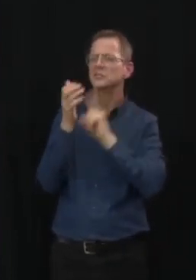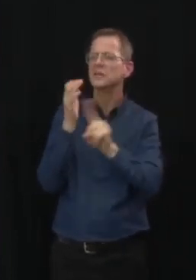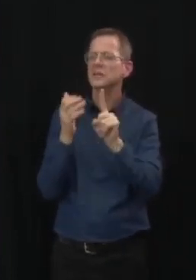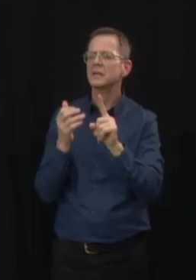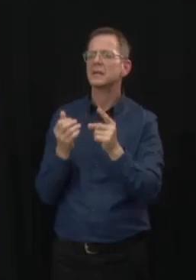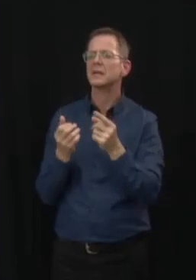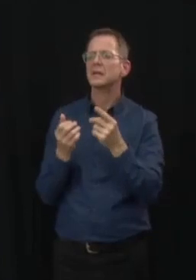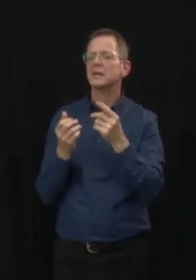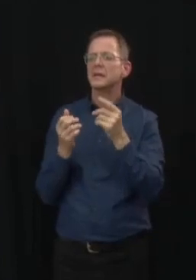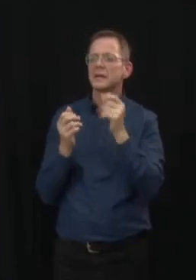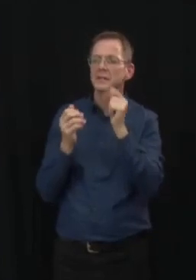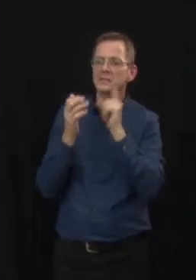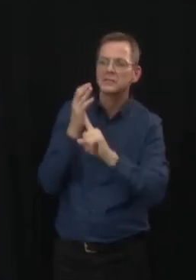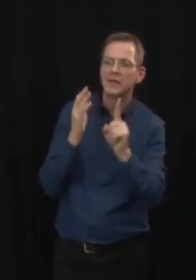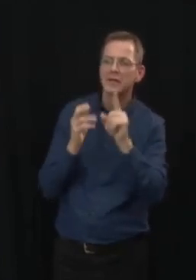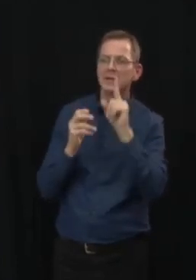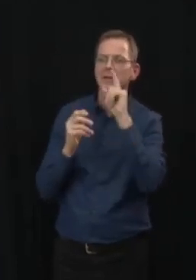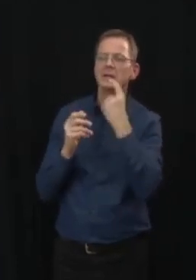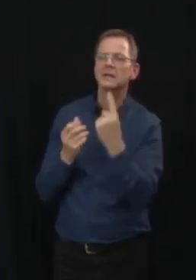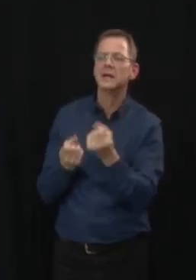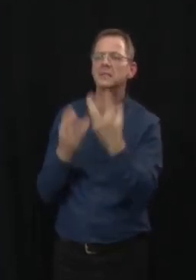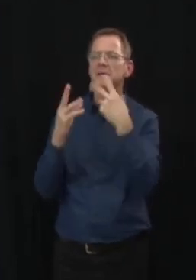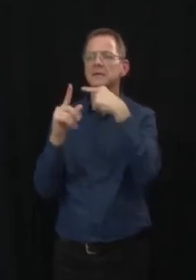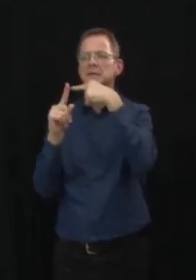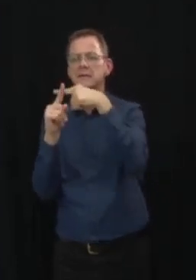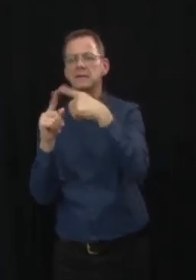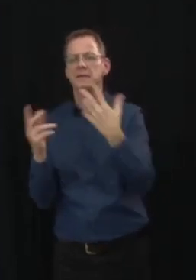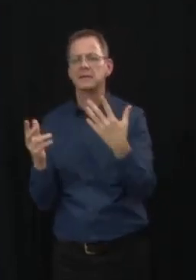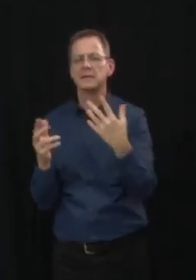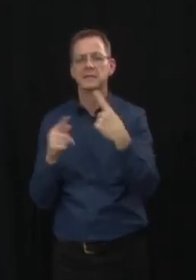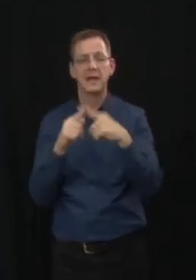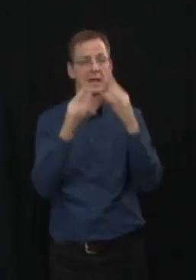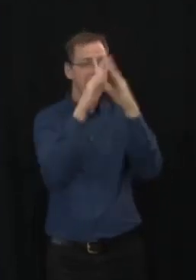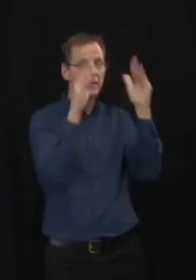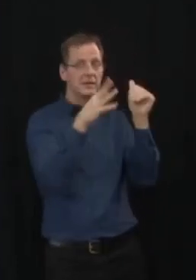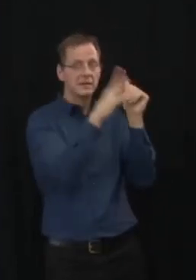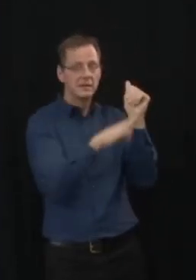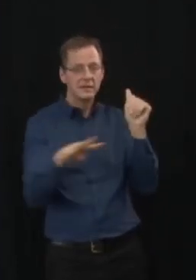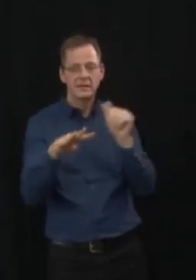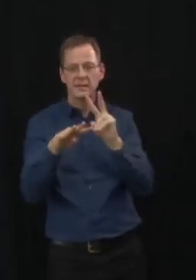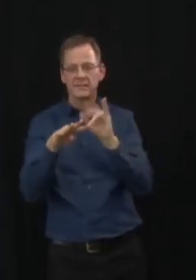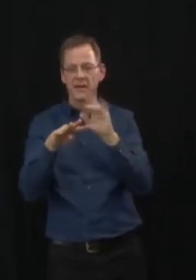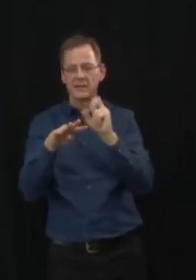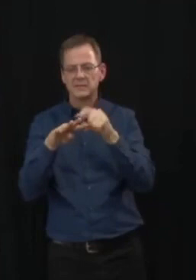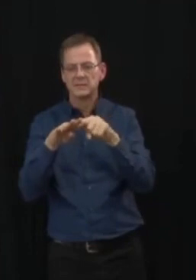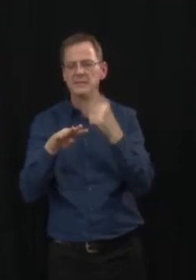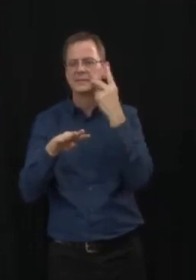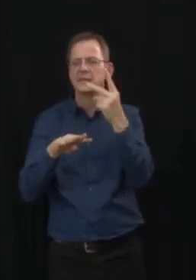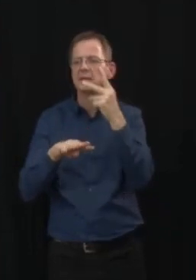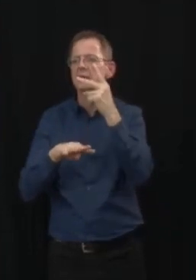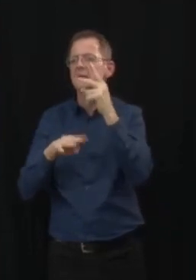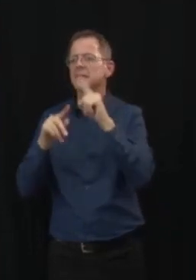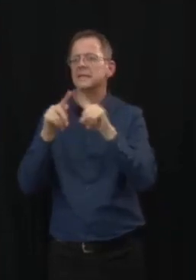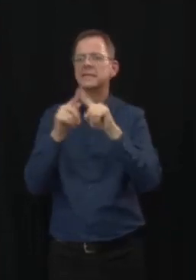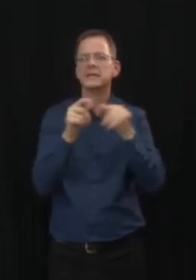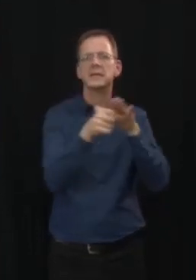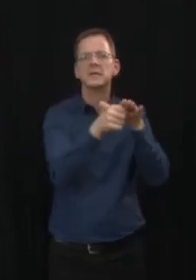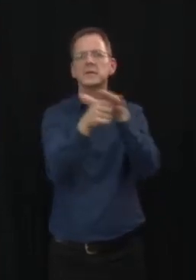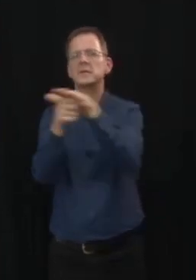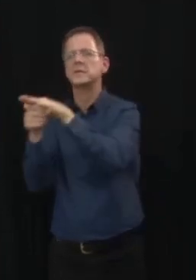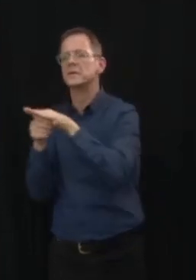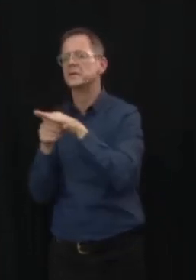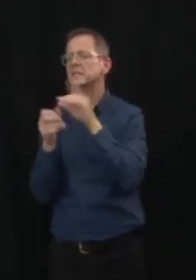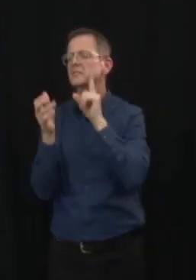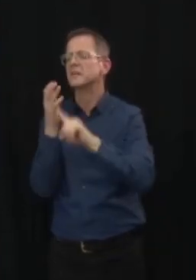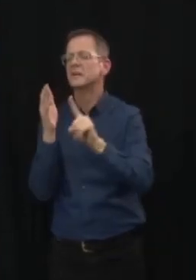for different cities where that's being tracked, and use that as a measure of what the risk might be in those communities to inform